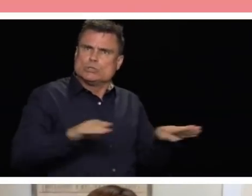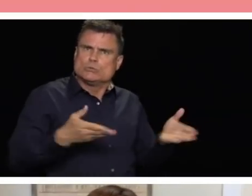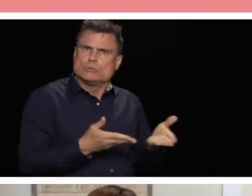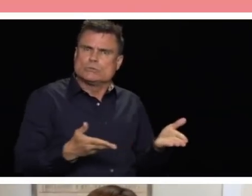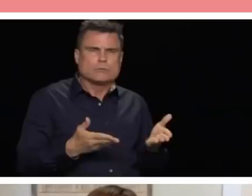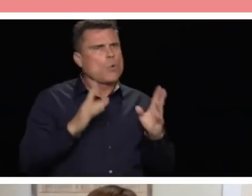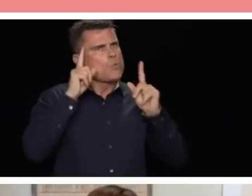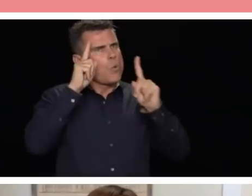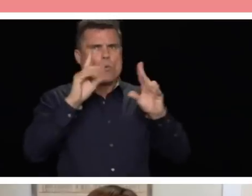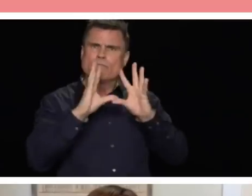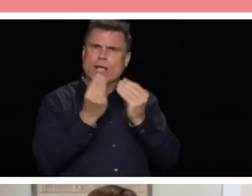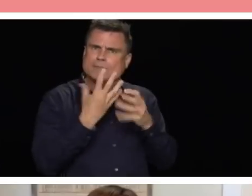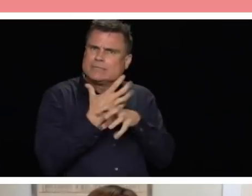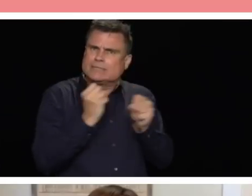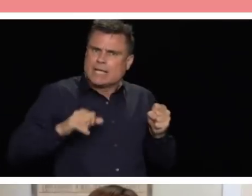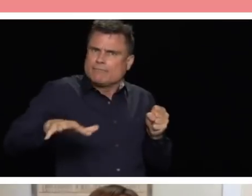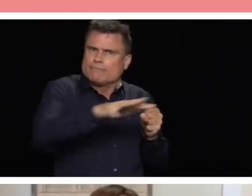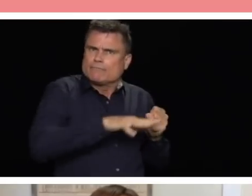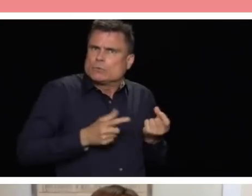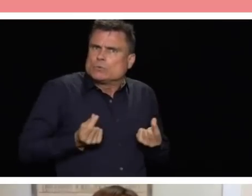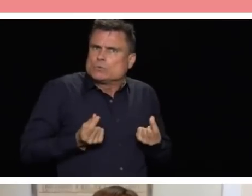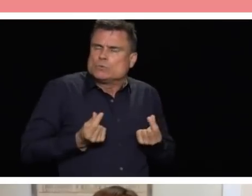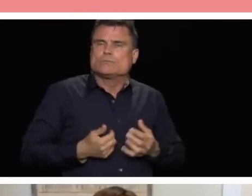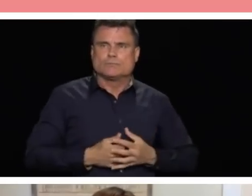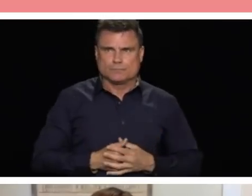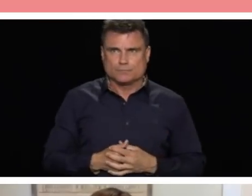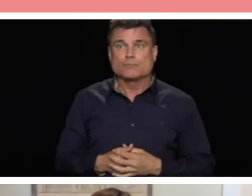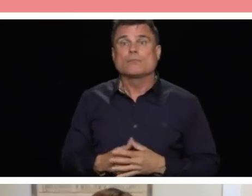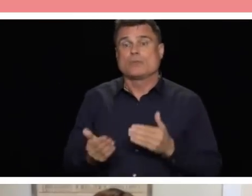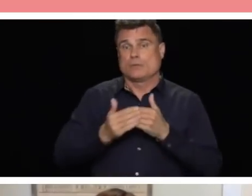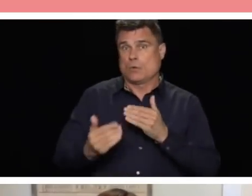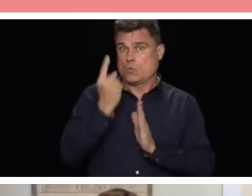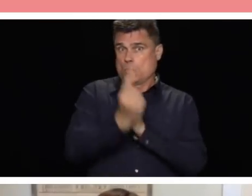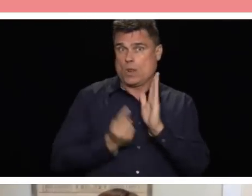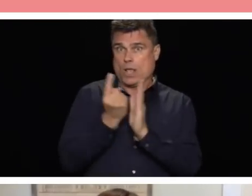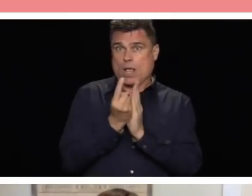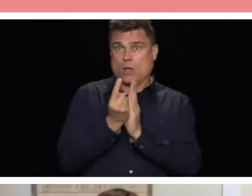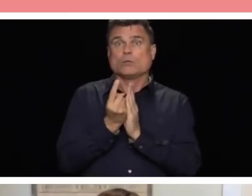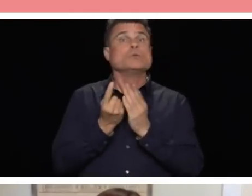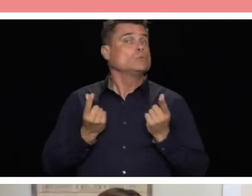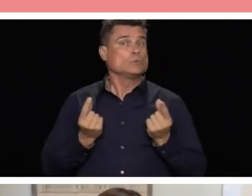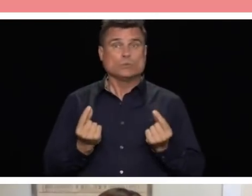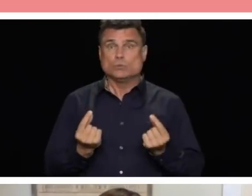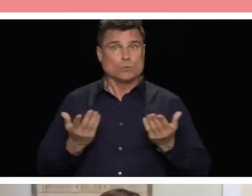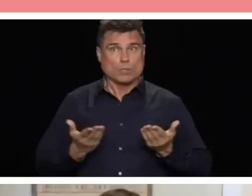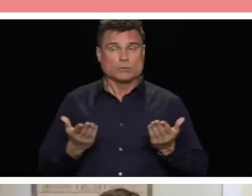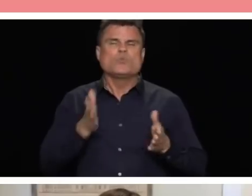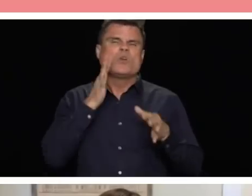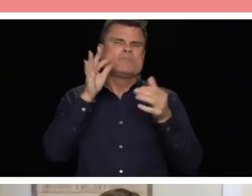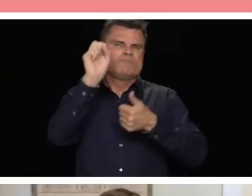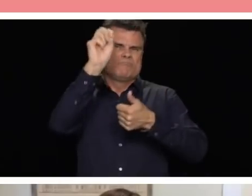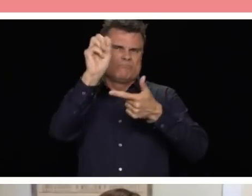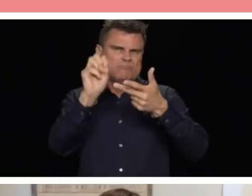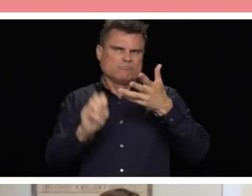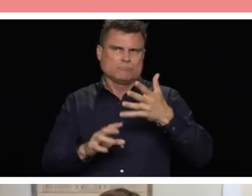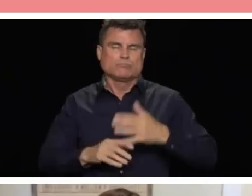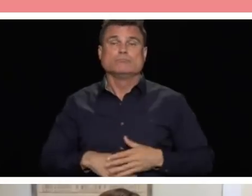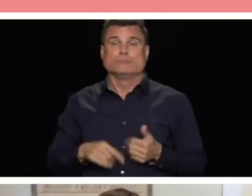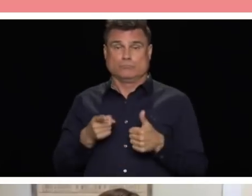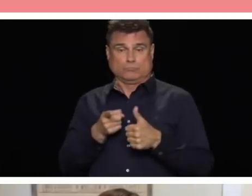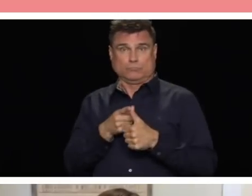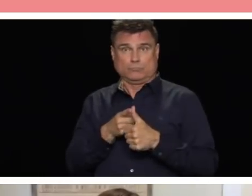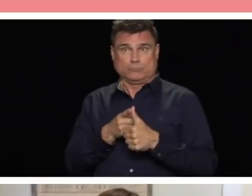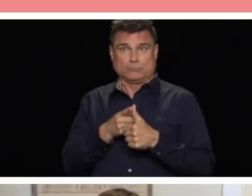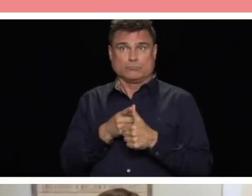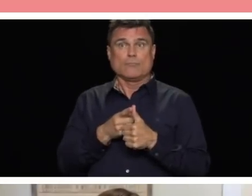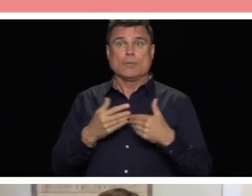next hour of our virtual town hall will go, and then we'll get straight into those questions. First, Minister of State Chen